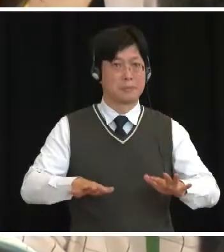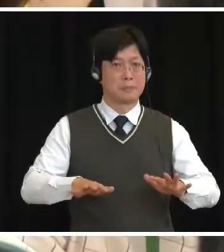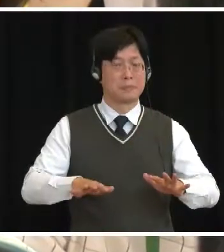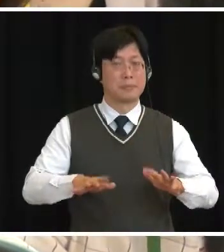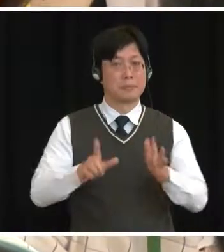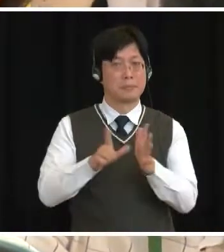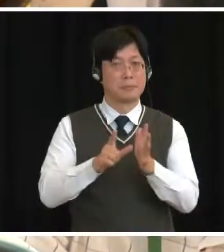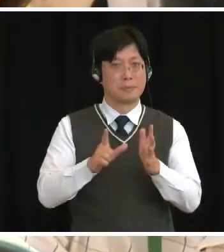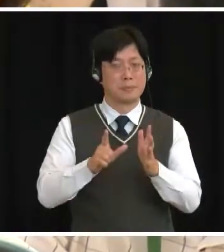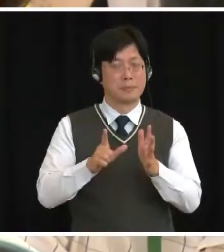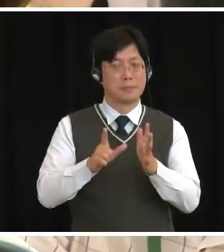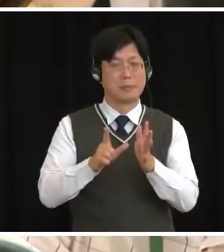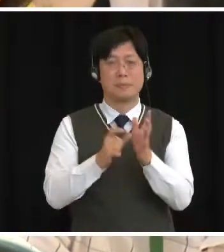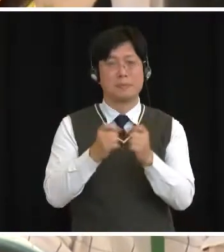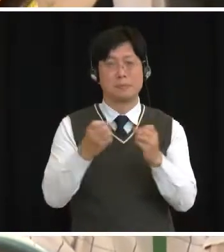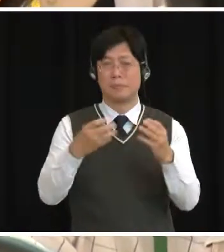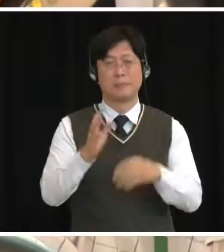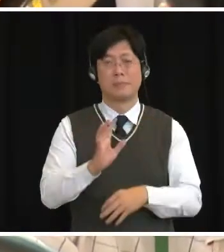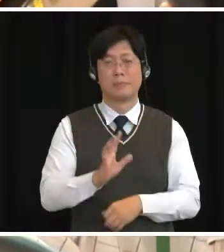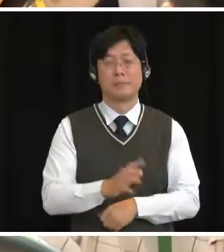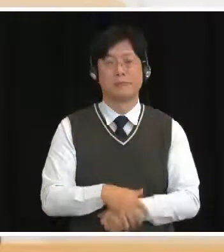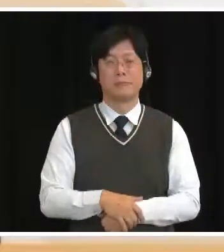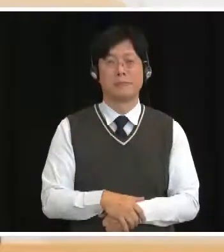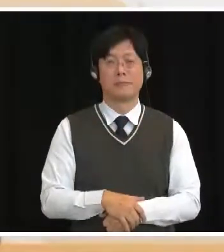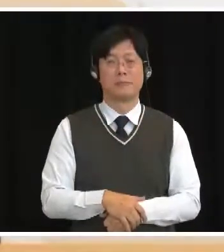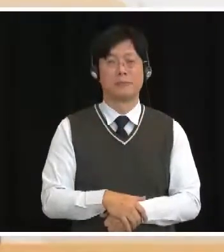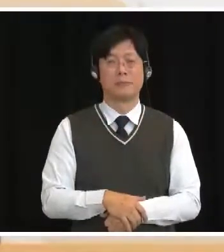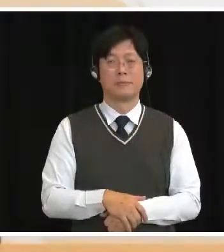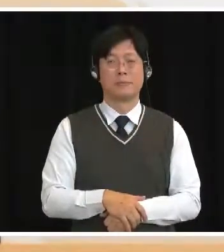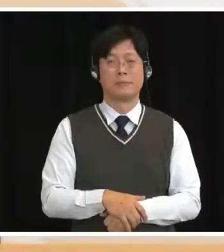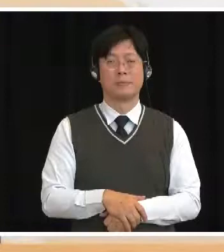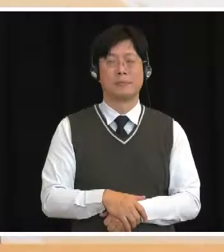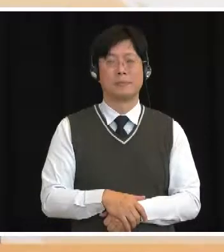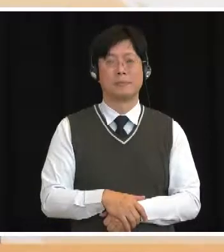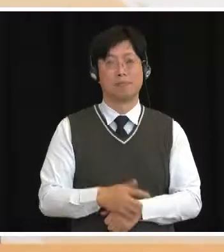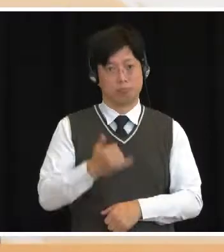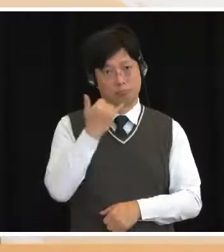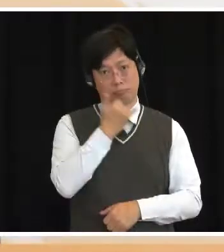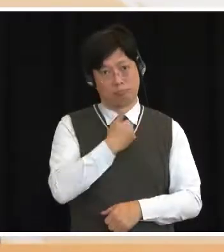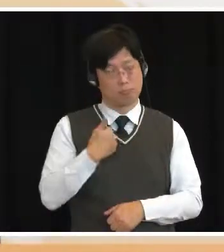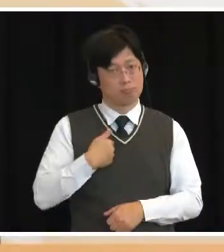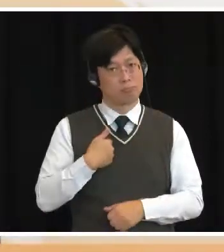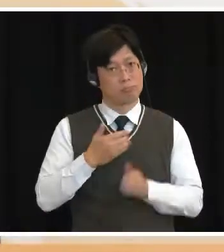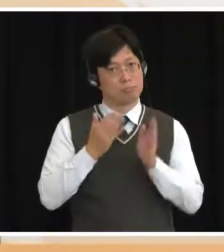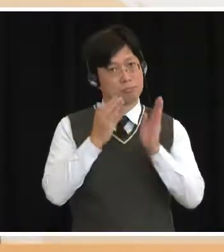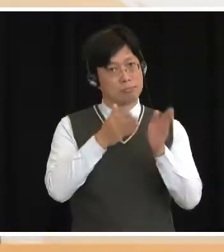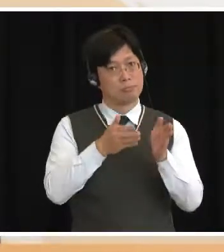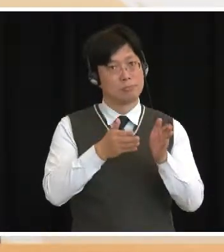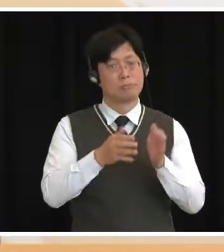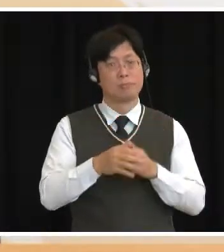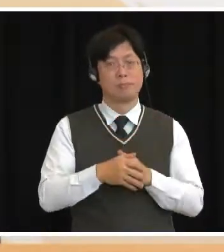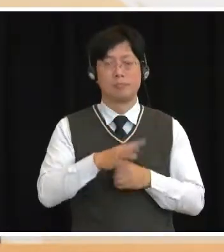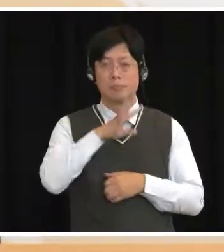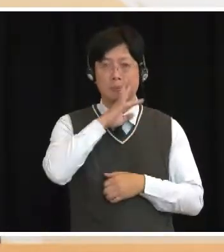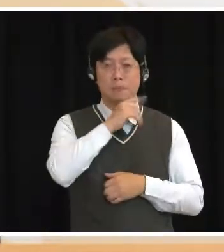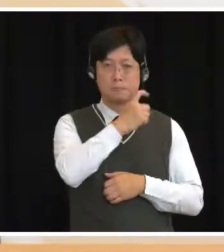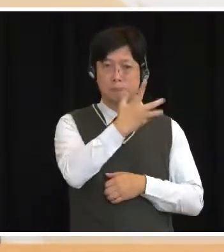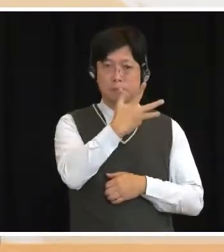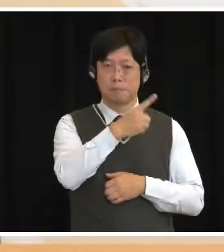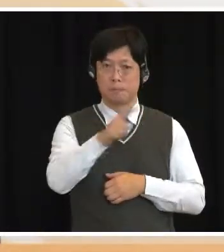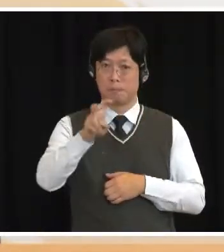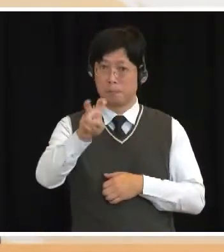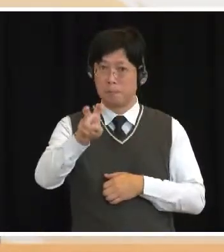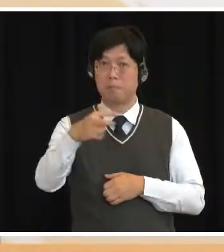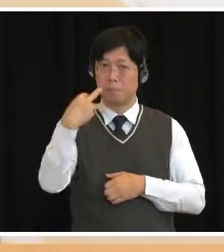discussions about the 18 to 20 years old and whether the protection that